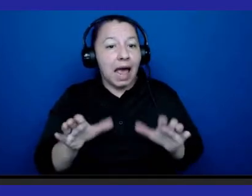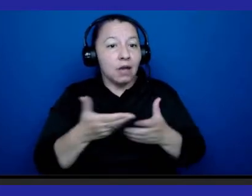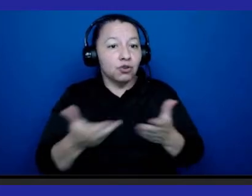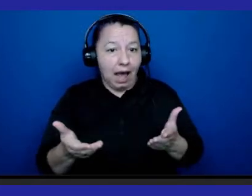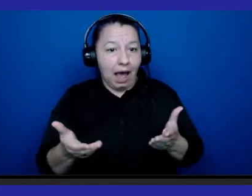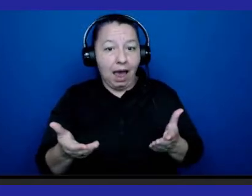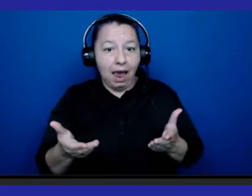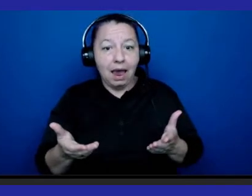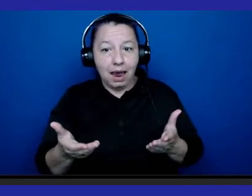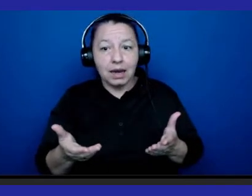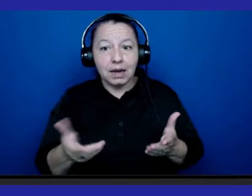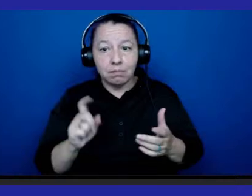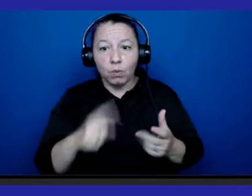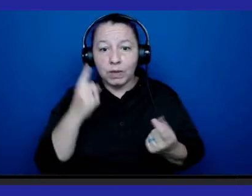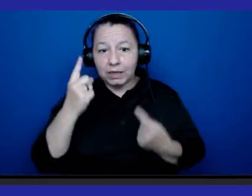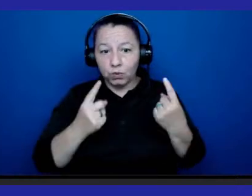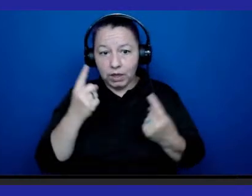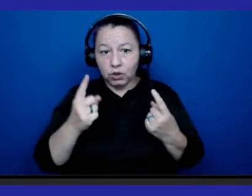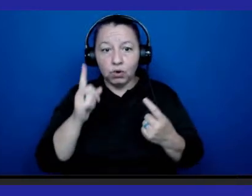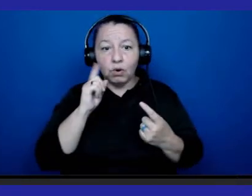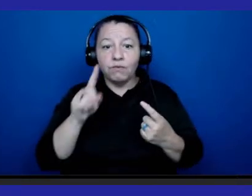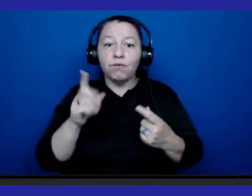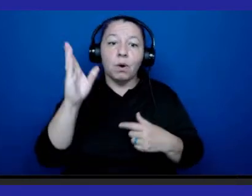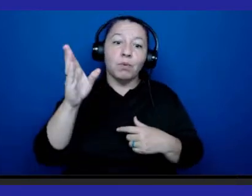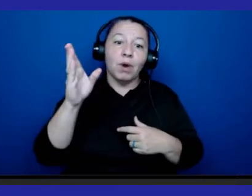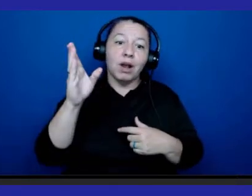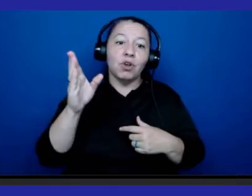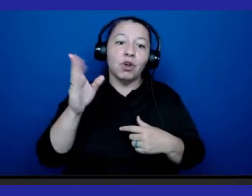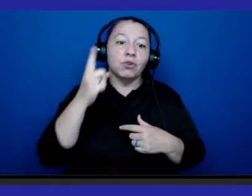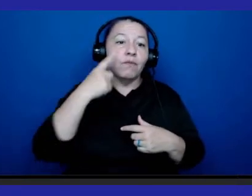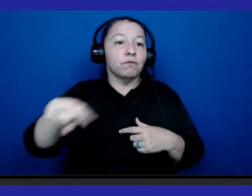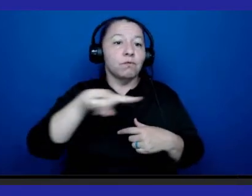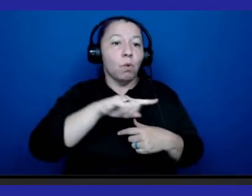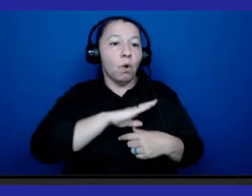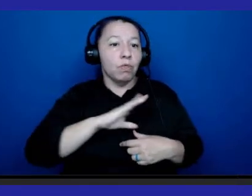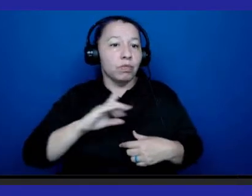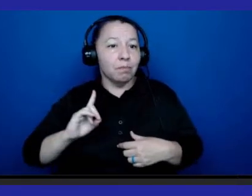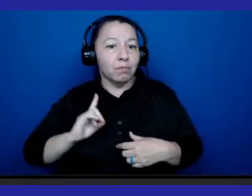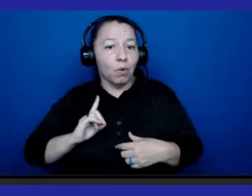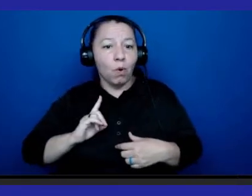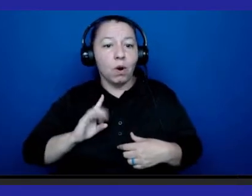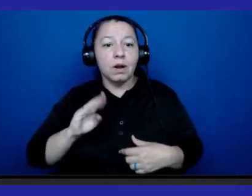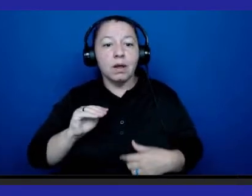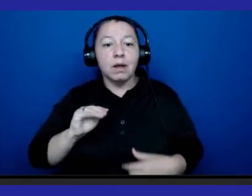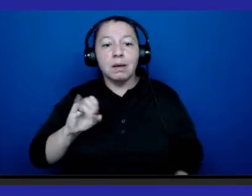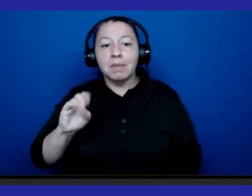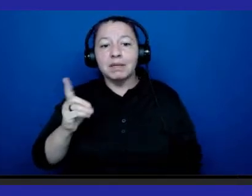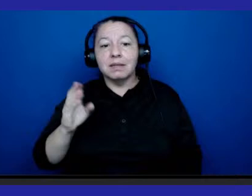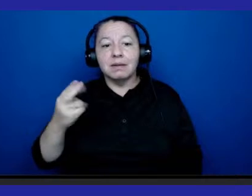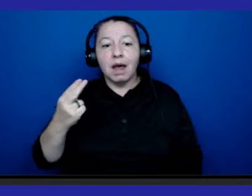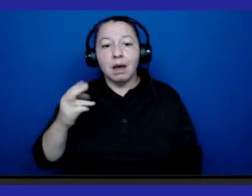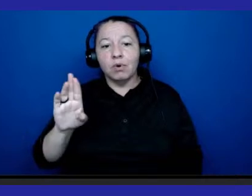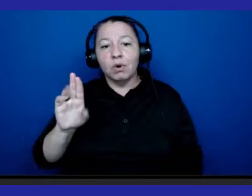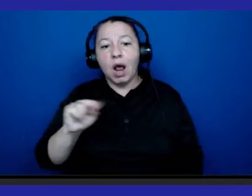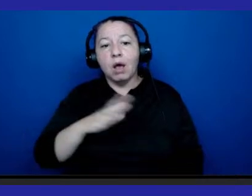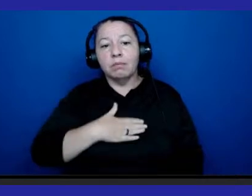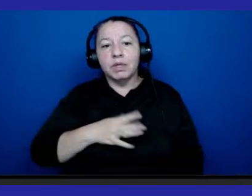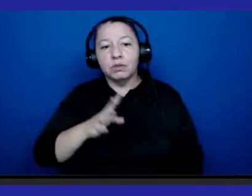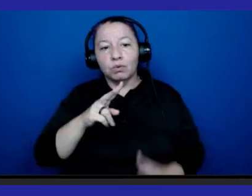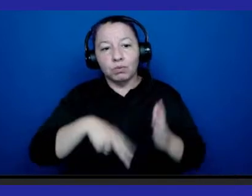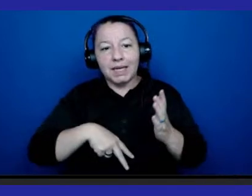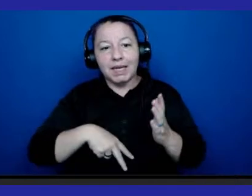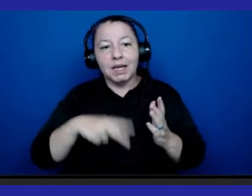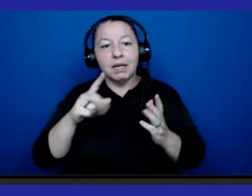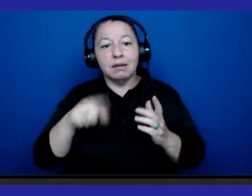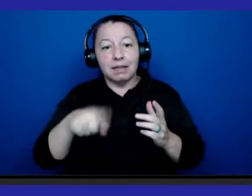to consider for presentation to the board. Ms. Deborah Brown, please read the resolution into the record and proceed